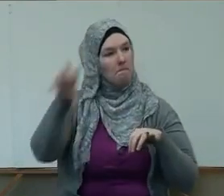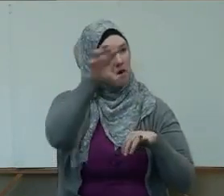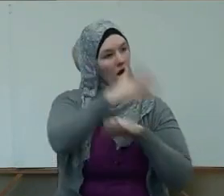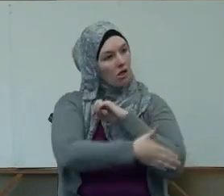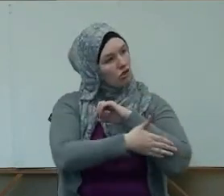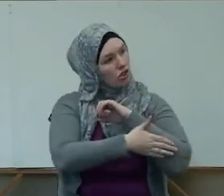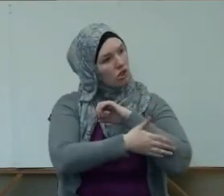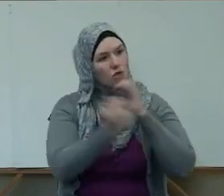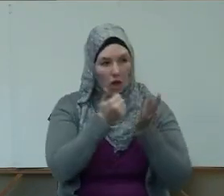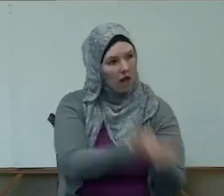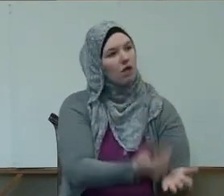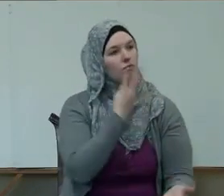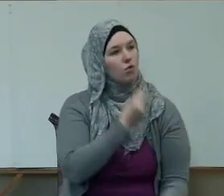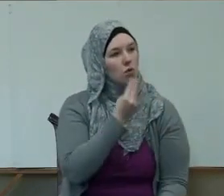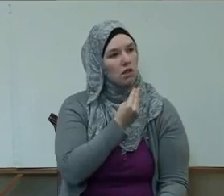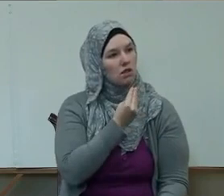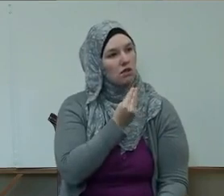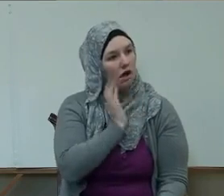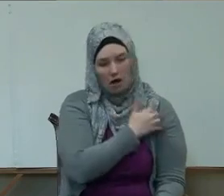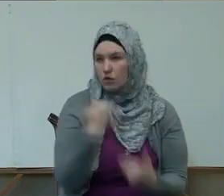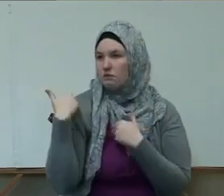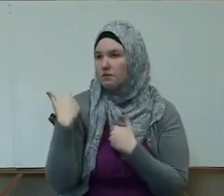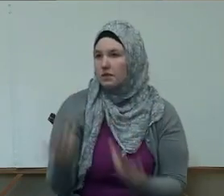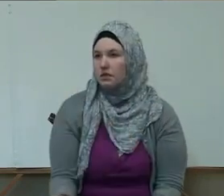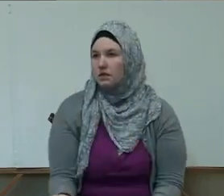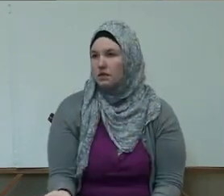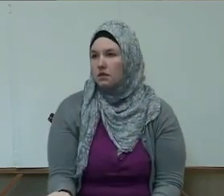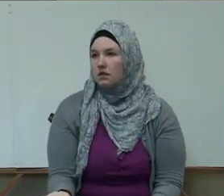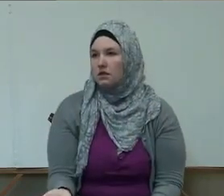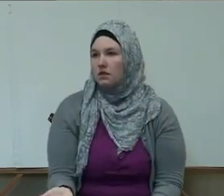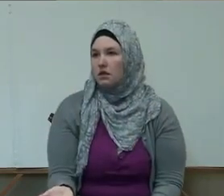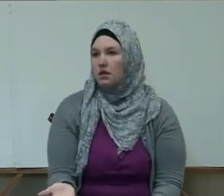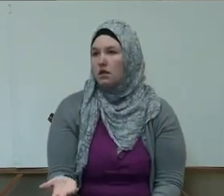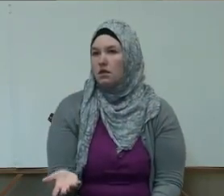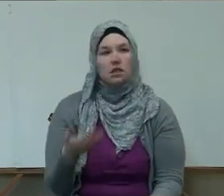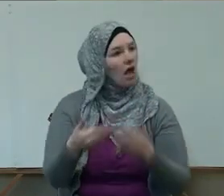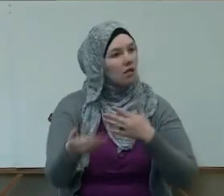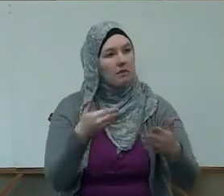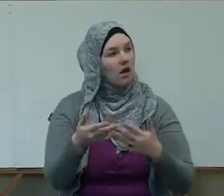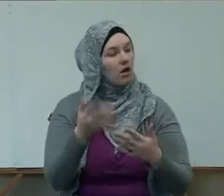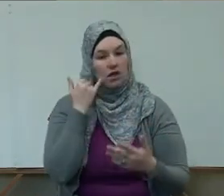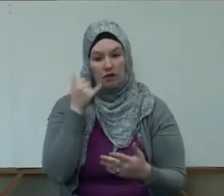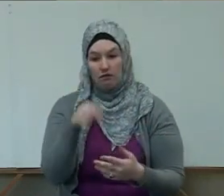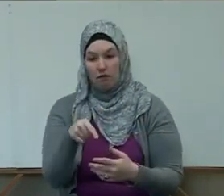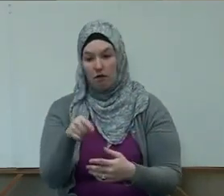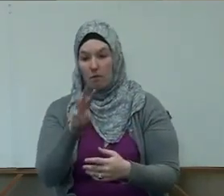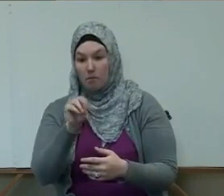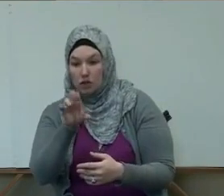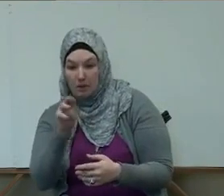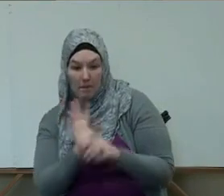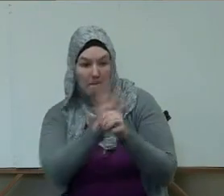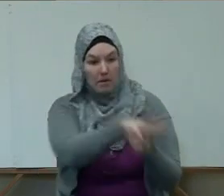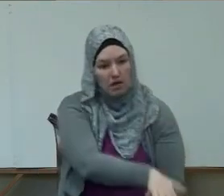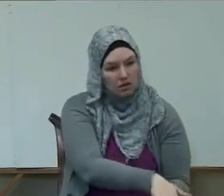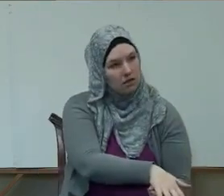help those helpless Jewish members of the Jewish community, because Islam is a religion of